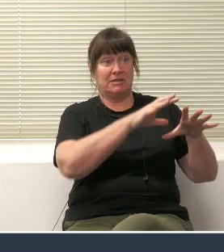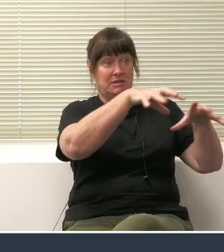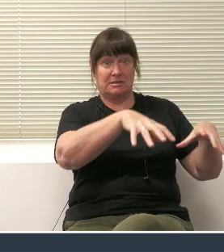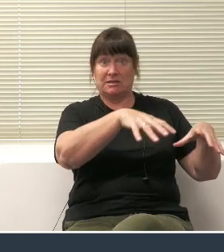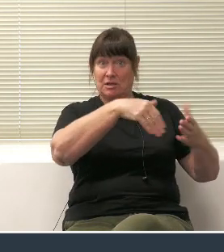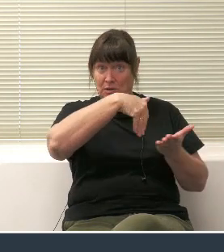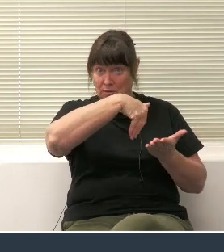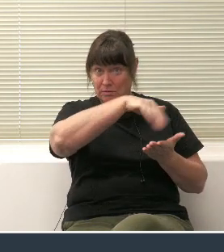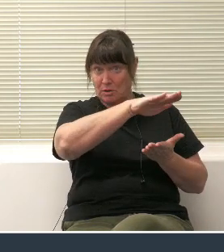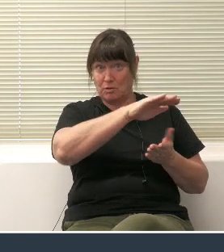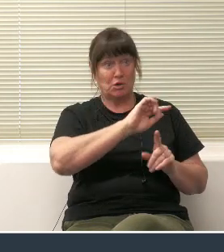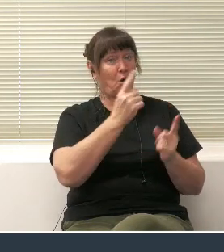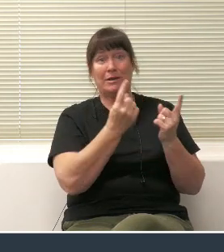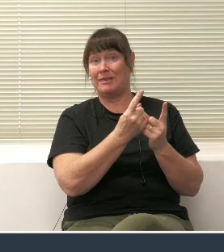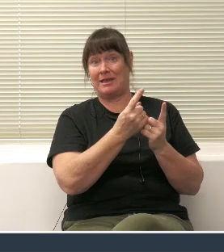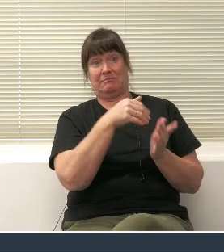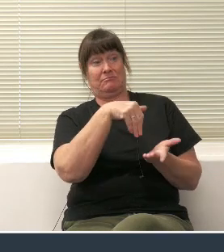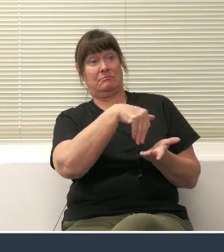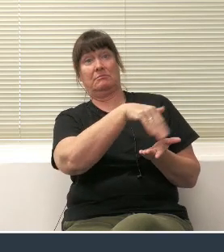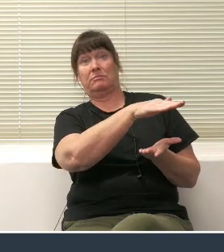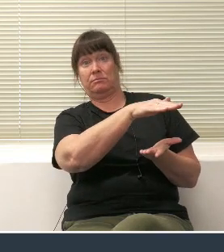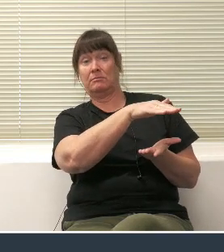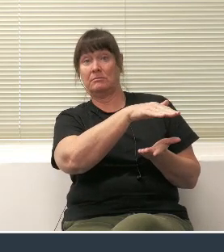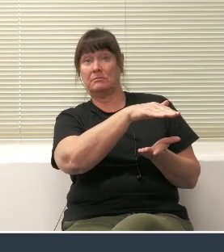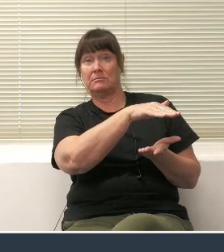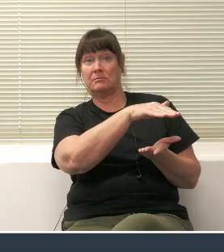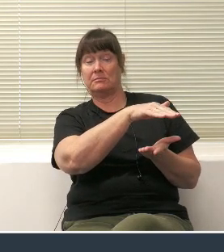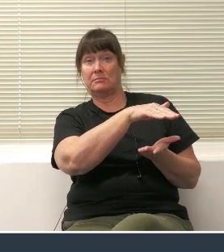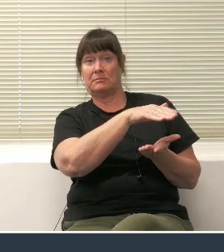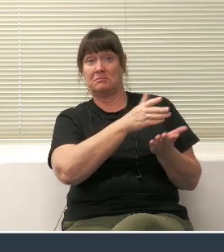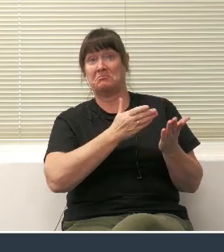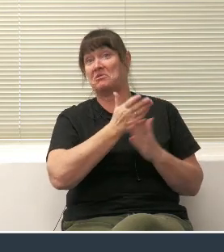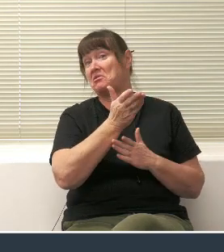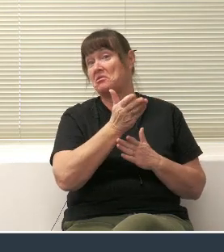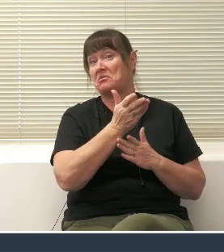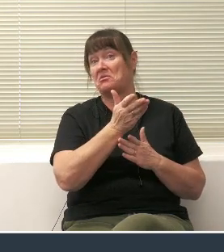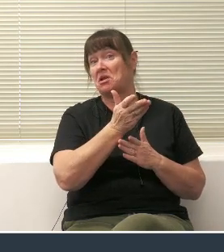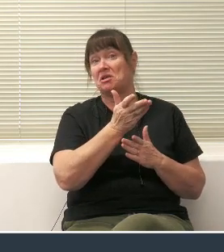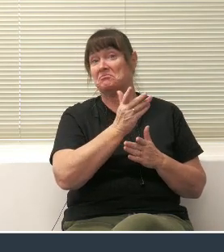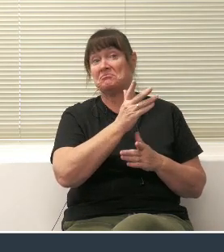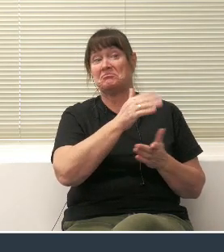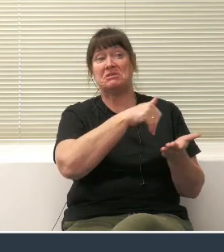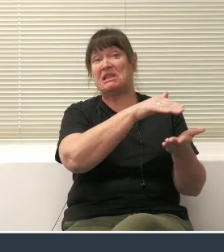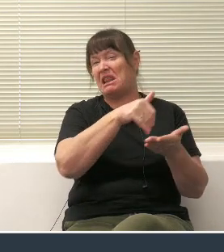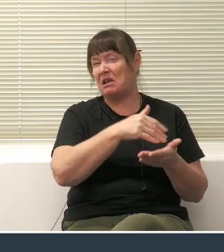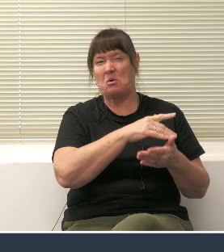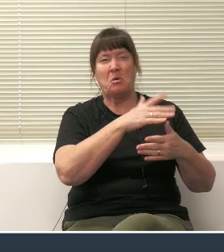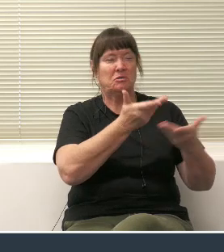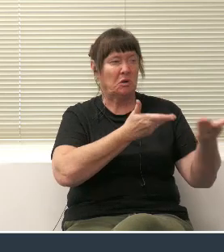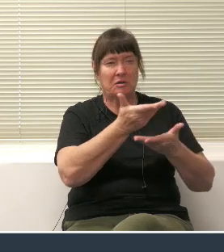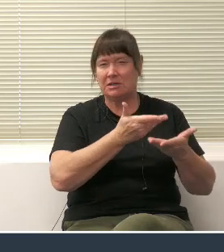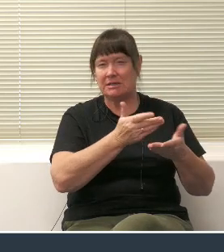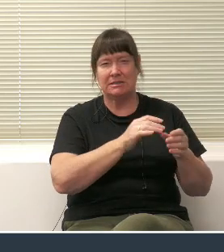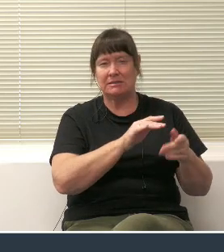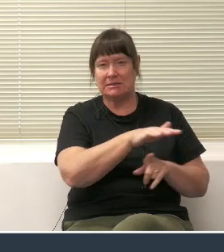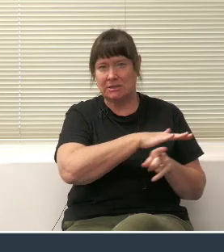the only strategic asset we were interested in potentially divesting through any go-to-market proposal negotiation